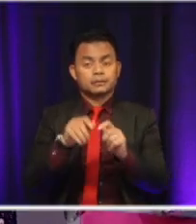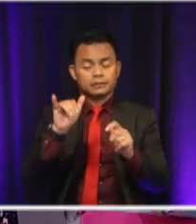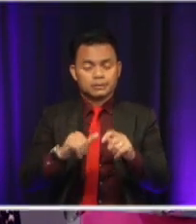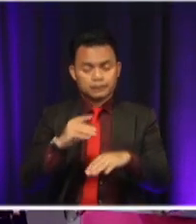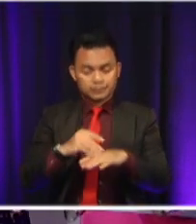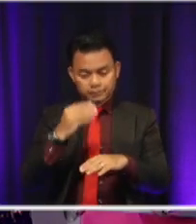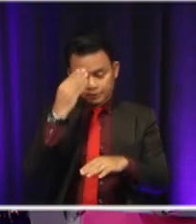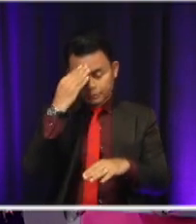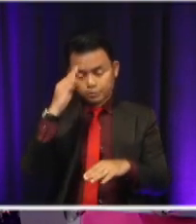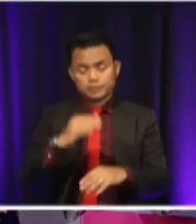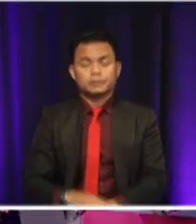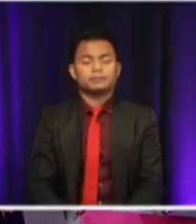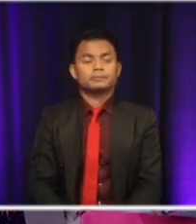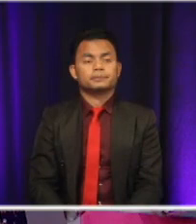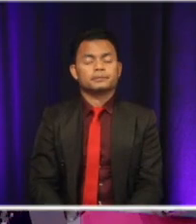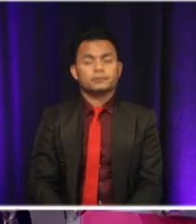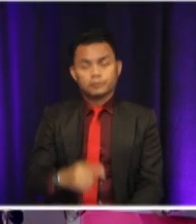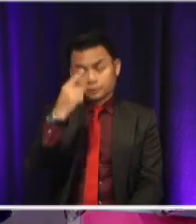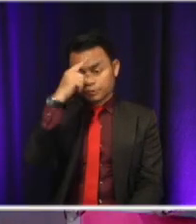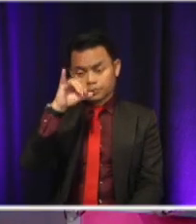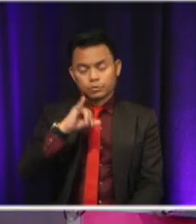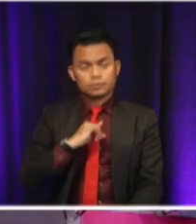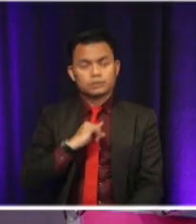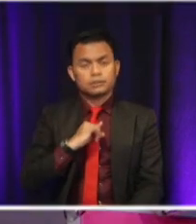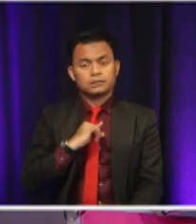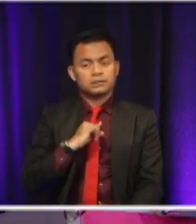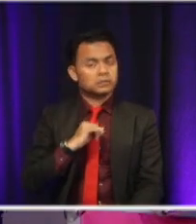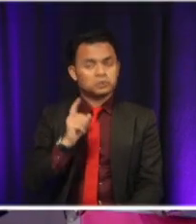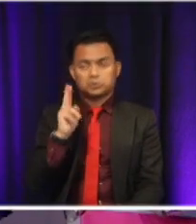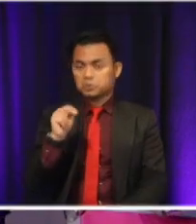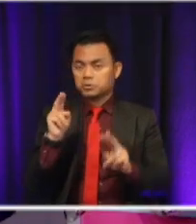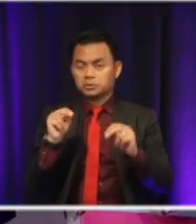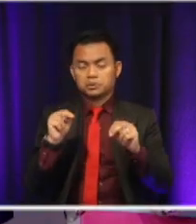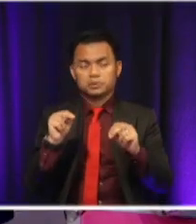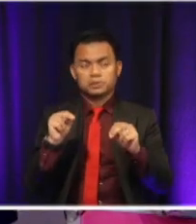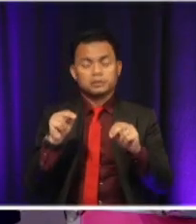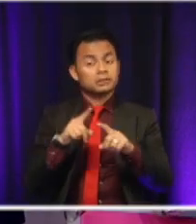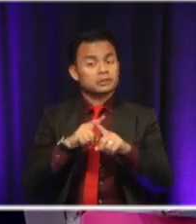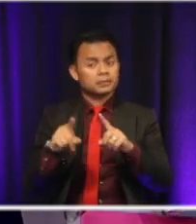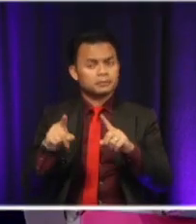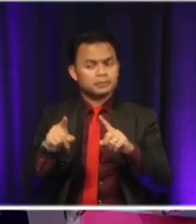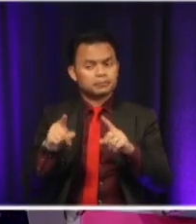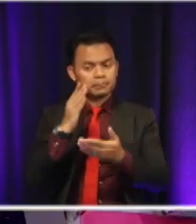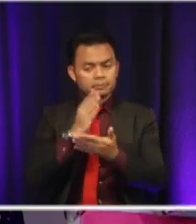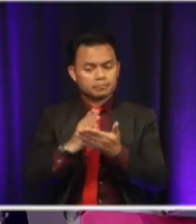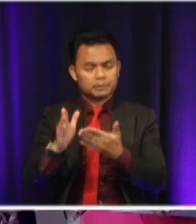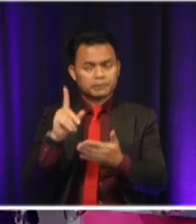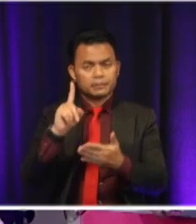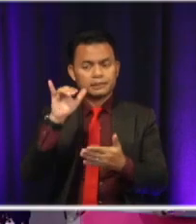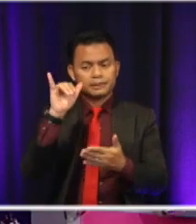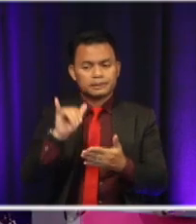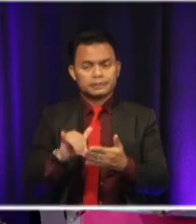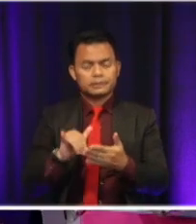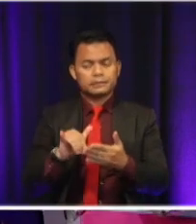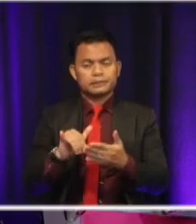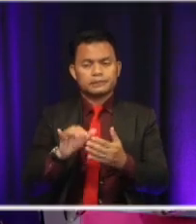me, a no-no. I know the poem, you know the poem, but which part of the poem was significant? Which